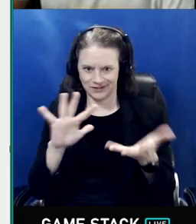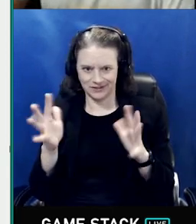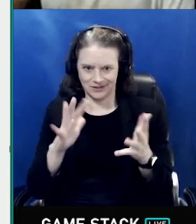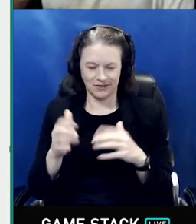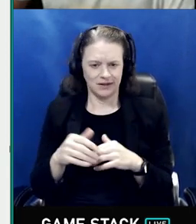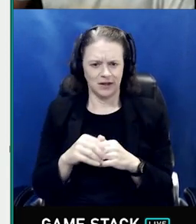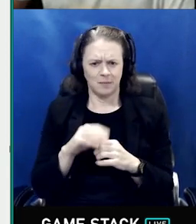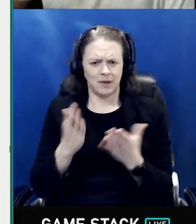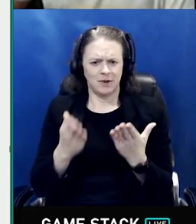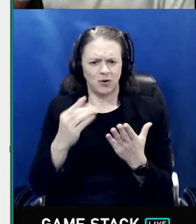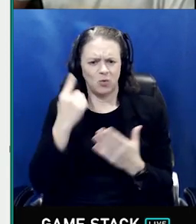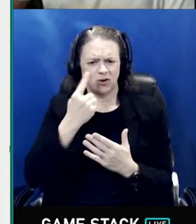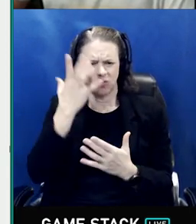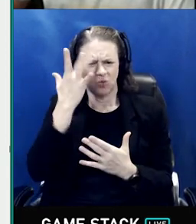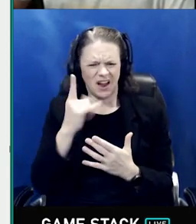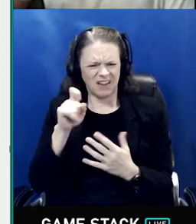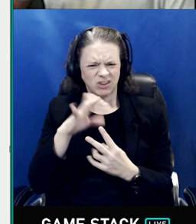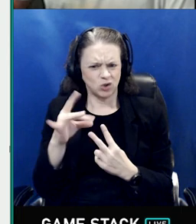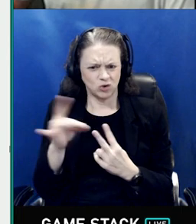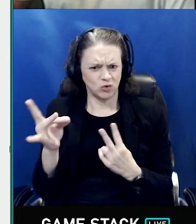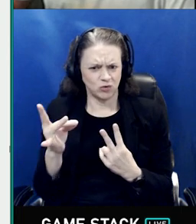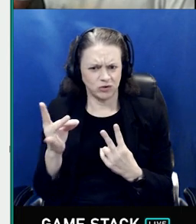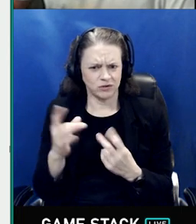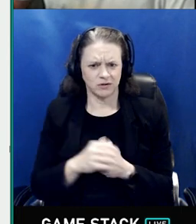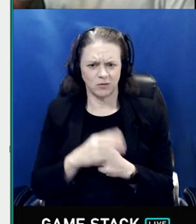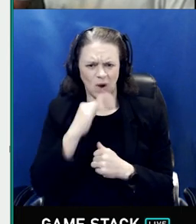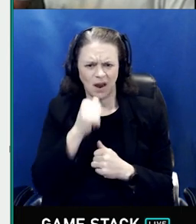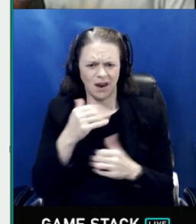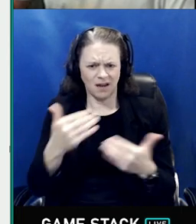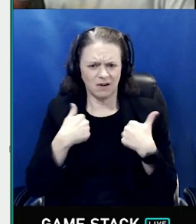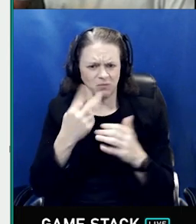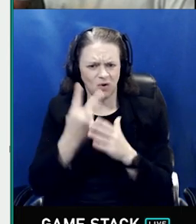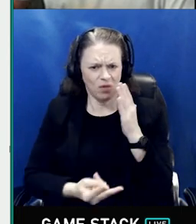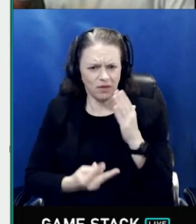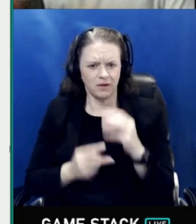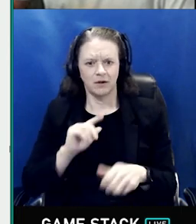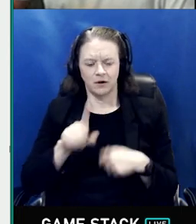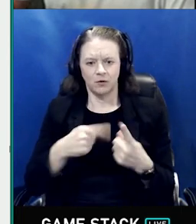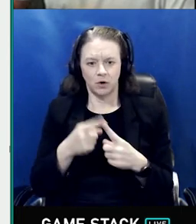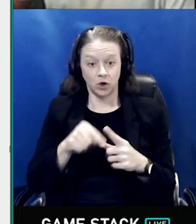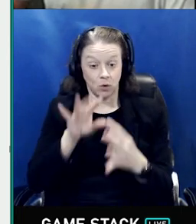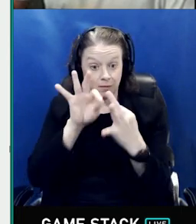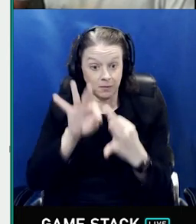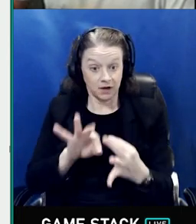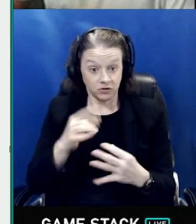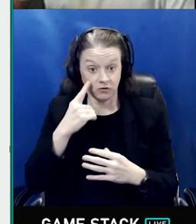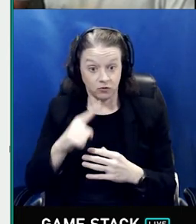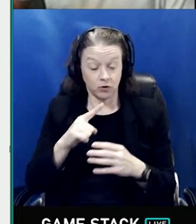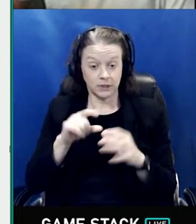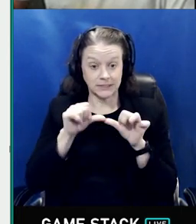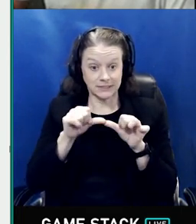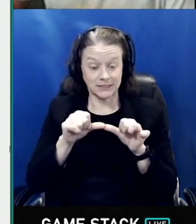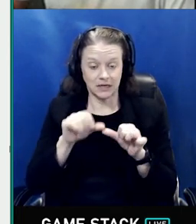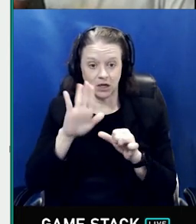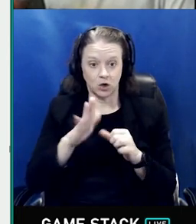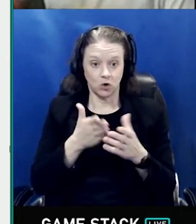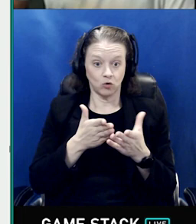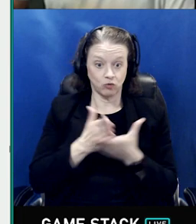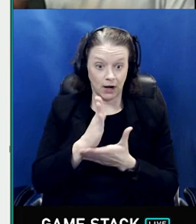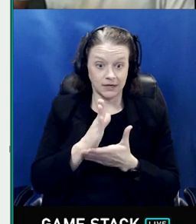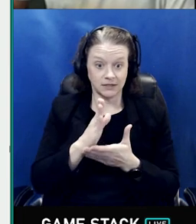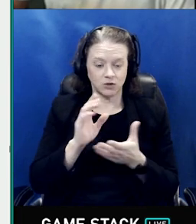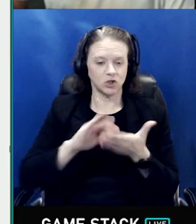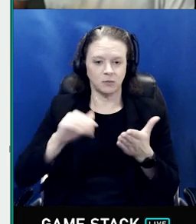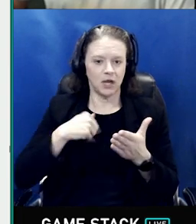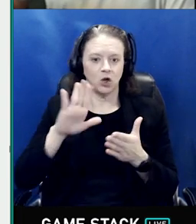that? Well, it's because when you optimize for consistency, your writes must replicate synchronously to every node or